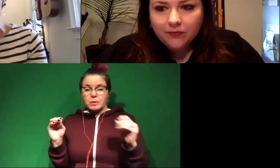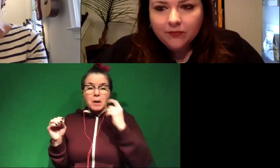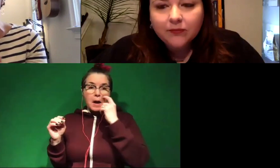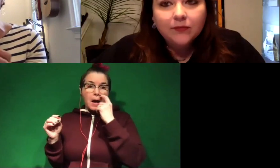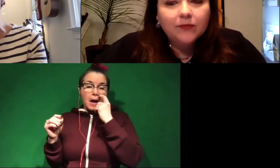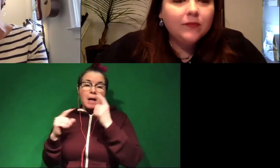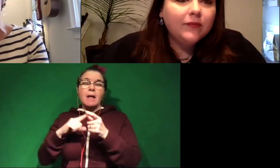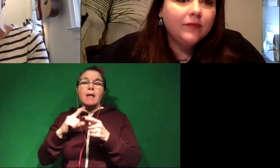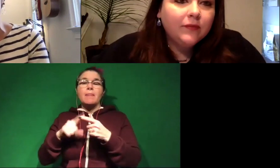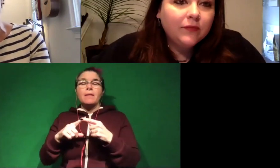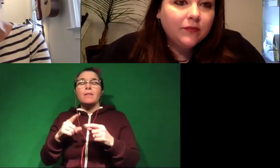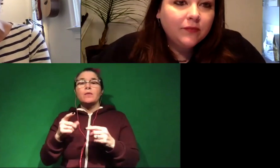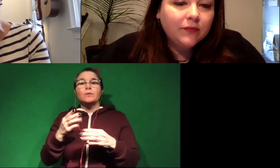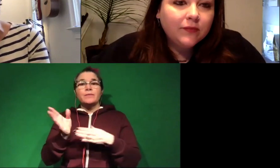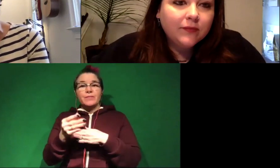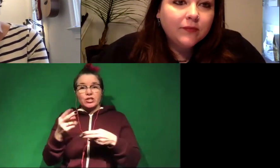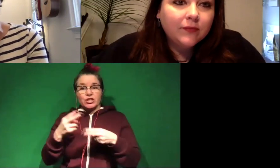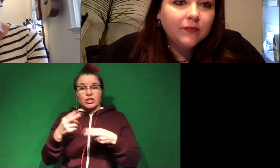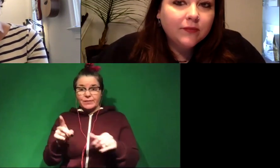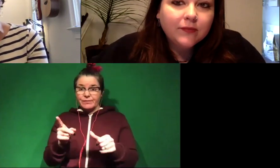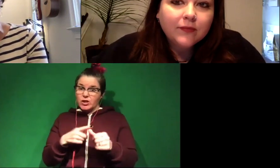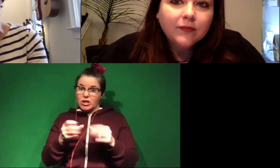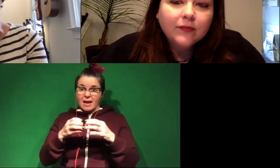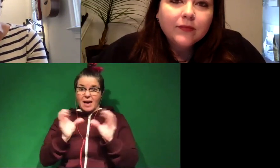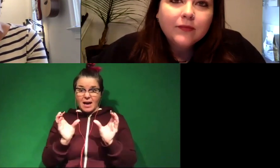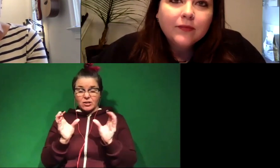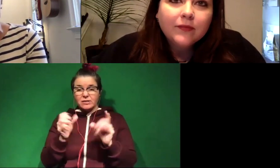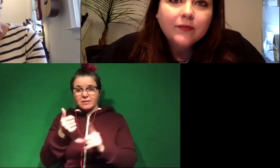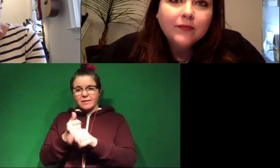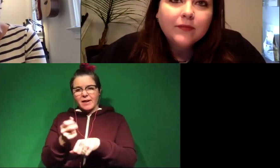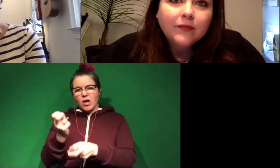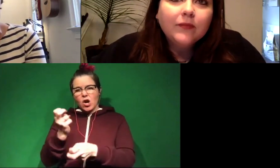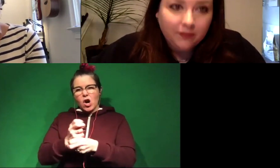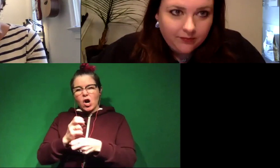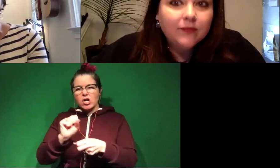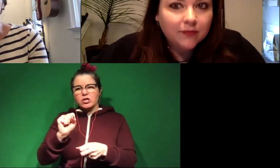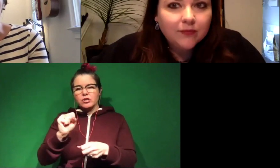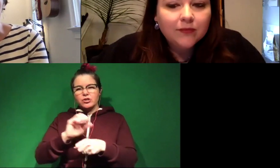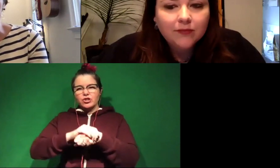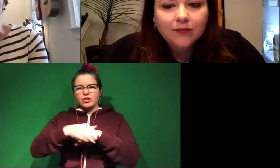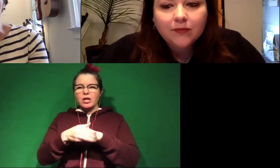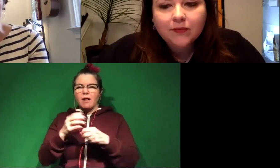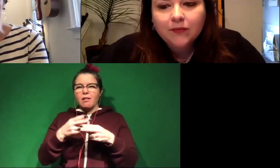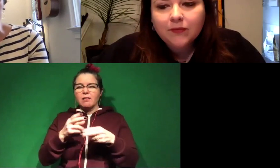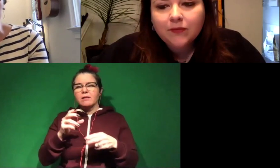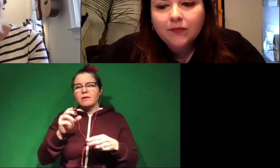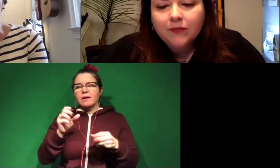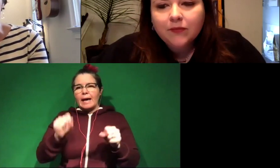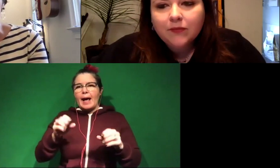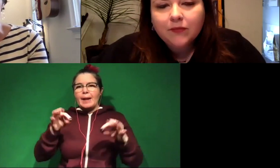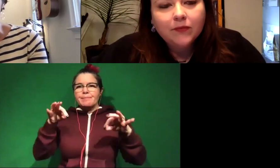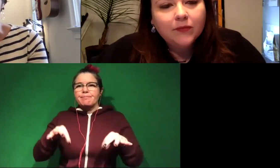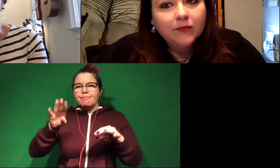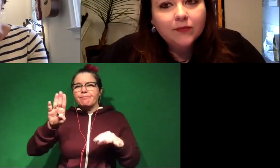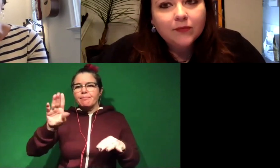take those fish eggs when they're first hatched, have kind of a hard shell around them called a chorion. We can bleach that chorion. So even